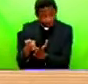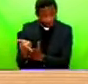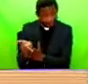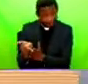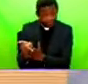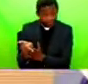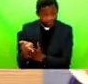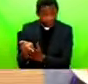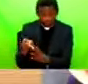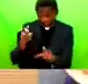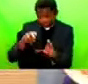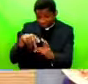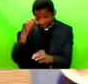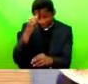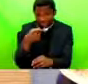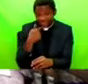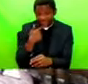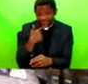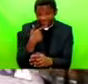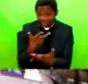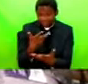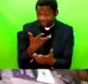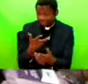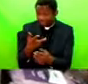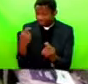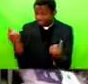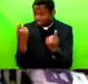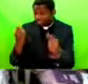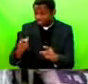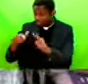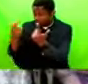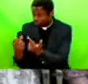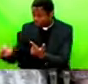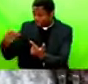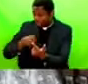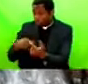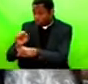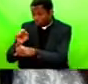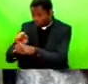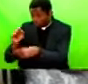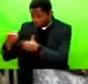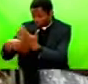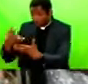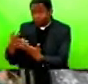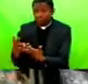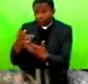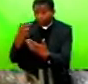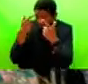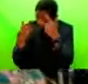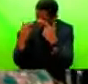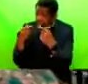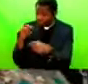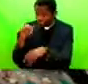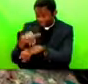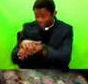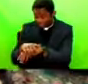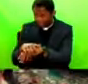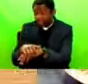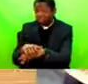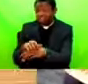chairman have said that the sinners are our clients. But because it was English, we didn't hear it well. But the